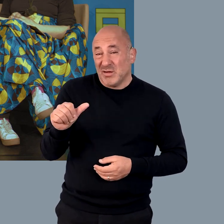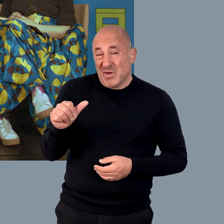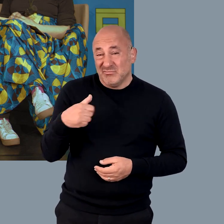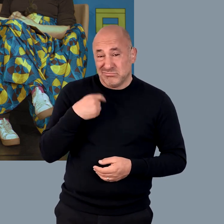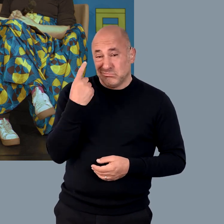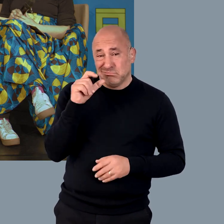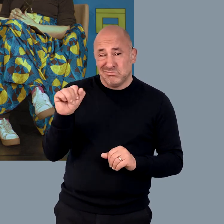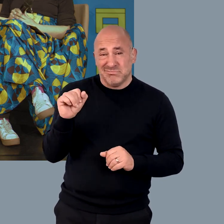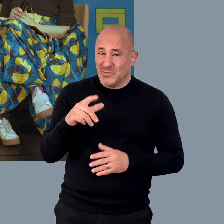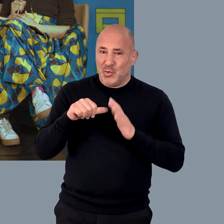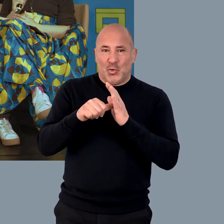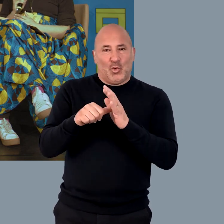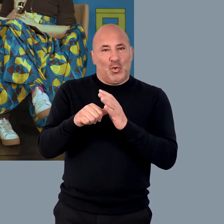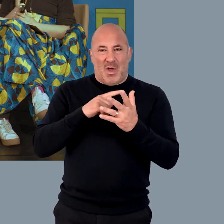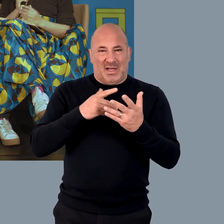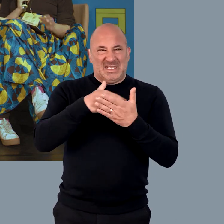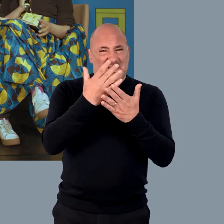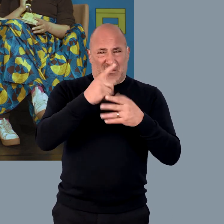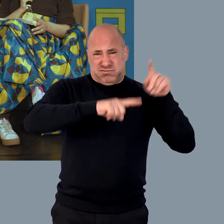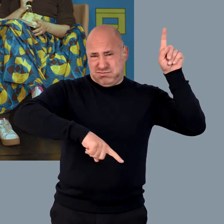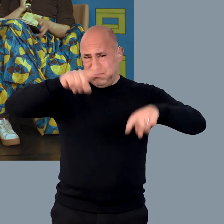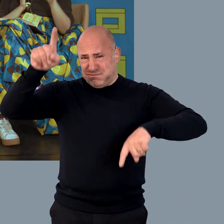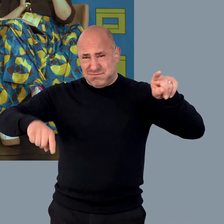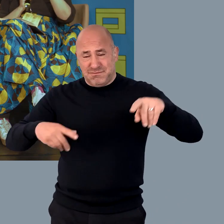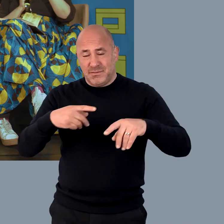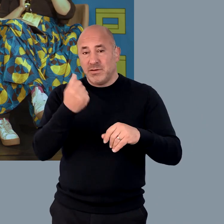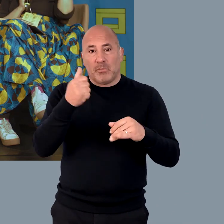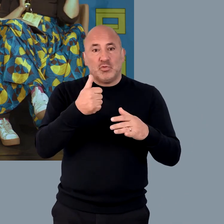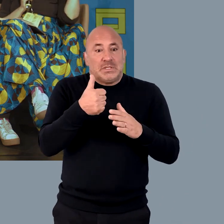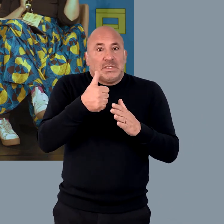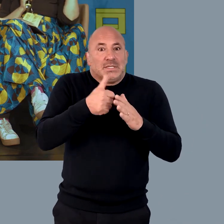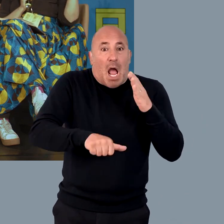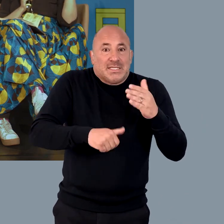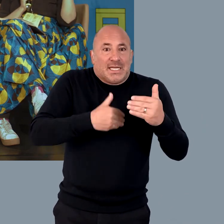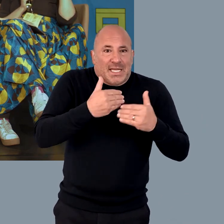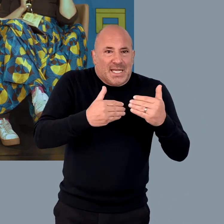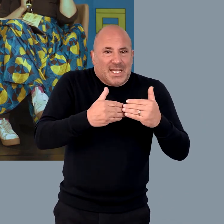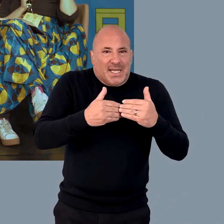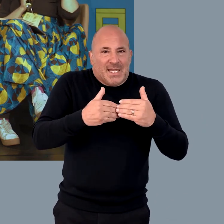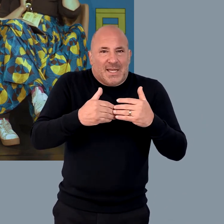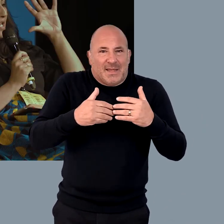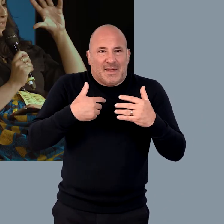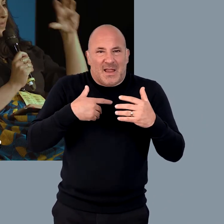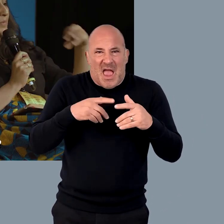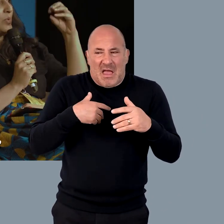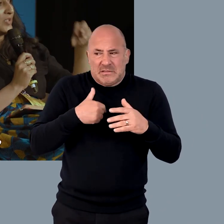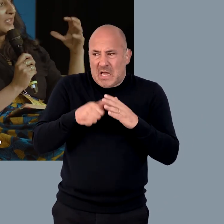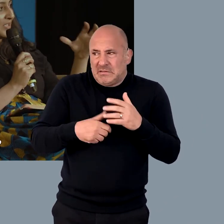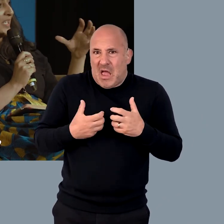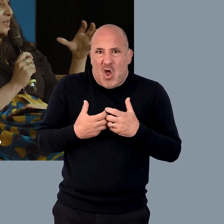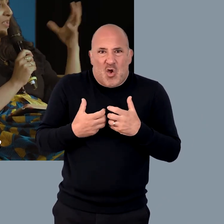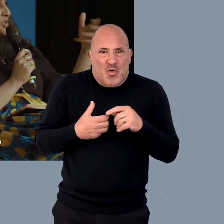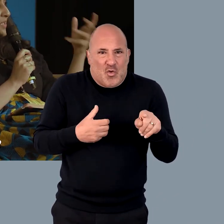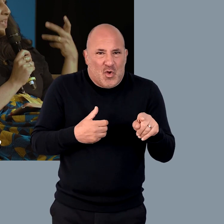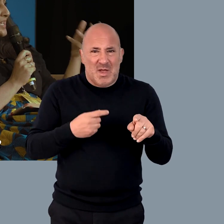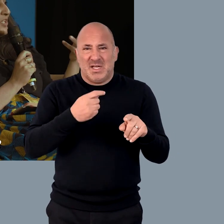consequently aren't doing it themselves. And I absolutely get that, because it can be really hard when you have a very diverse sector where you've got some people who are just